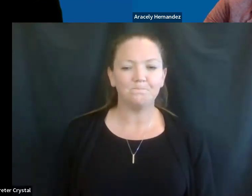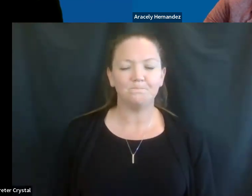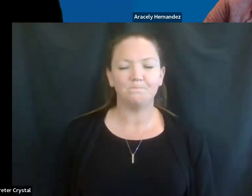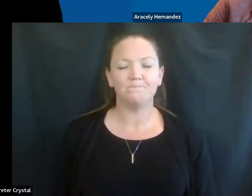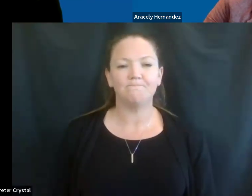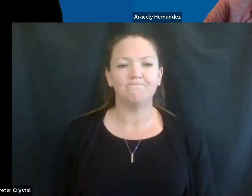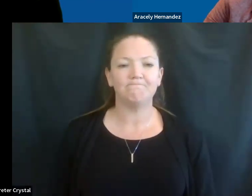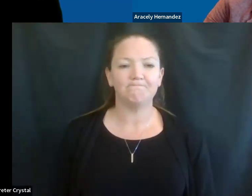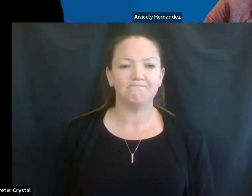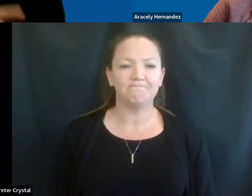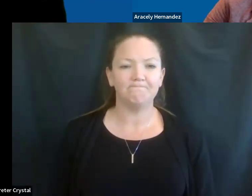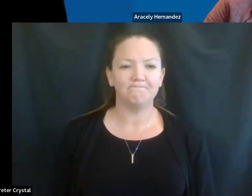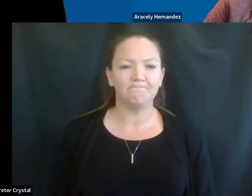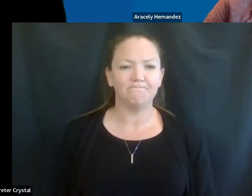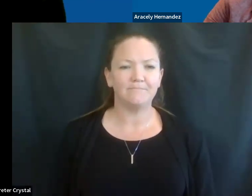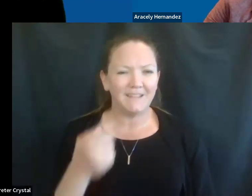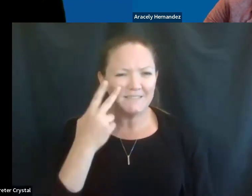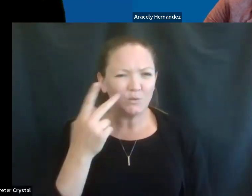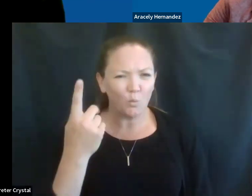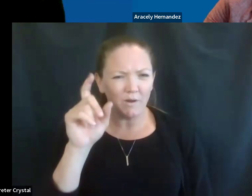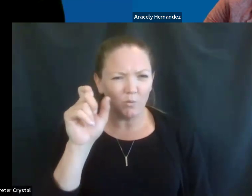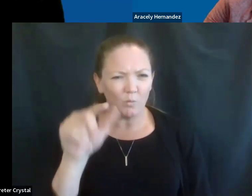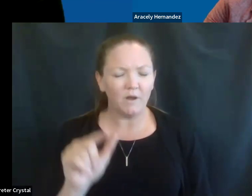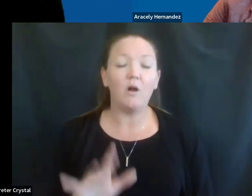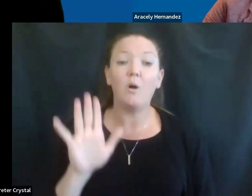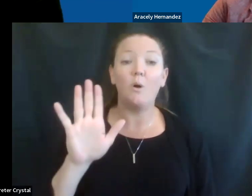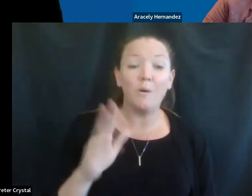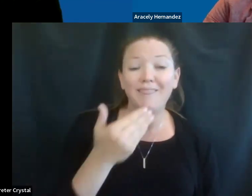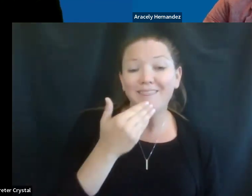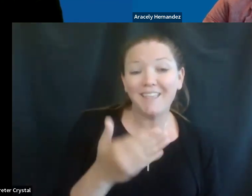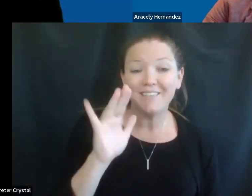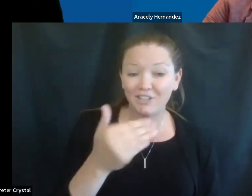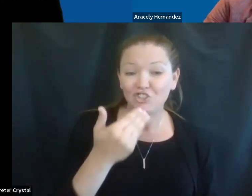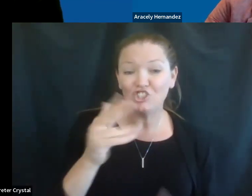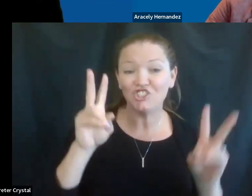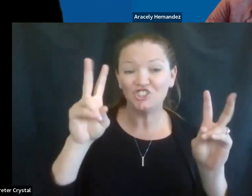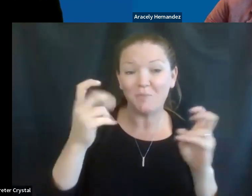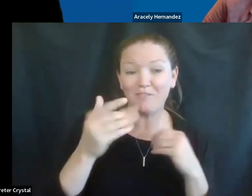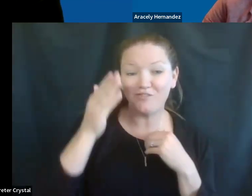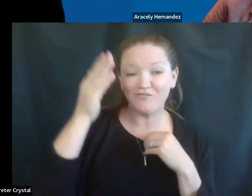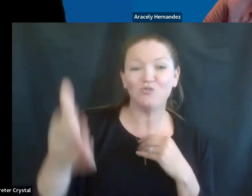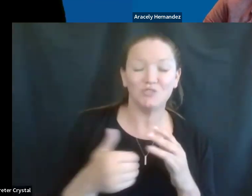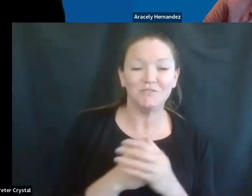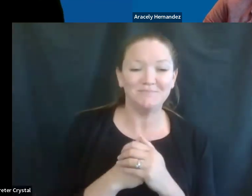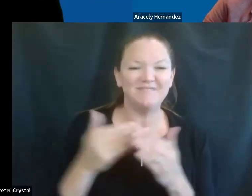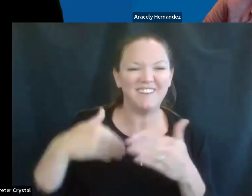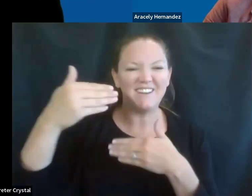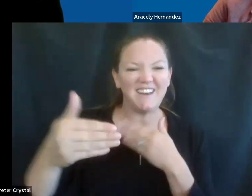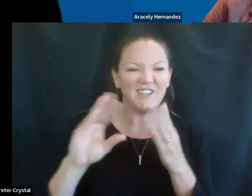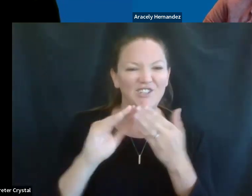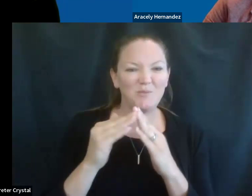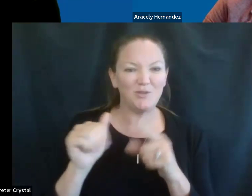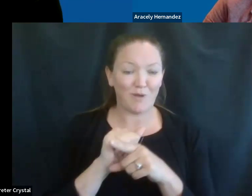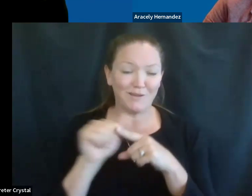Thanks, Scott. I see one. Yeah, and I would say thanks. That's actually a good potential topic for the next community practice.